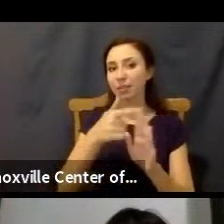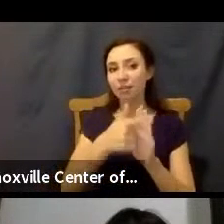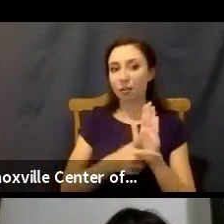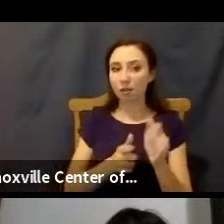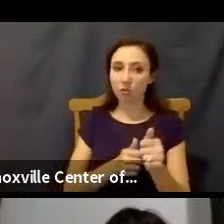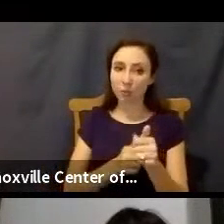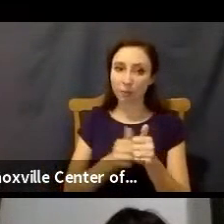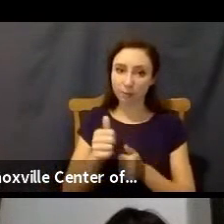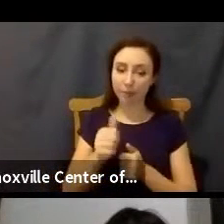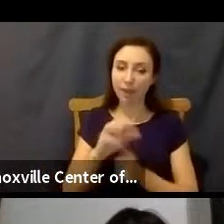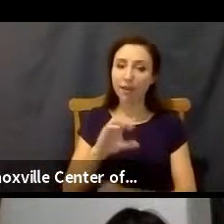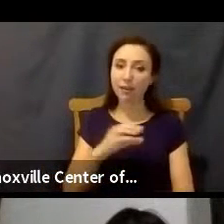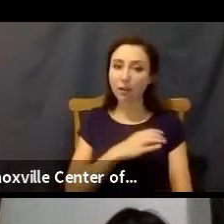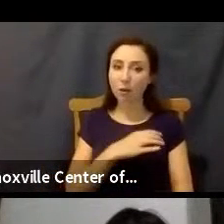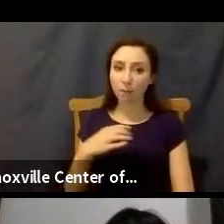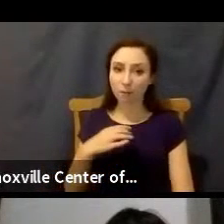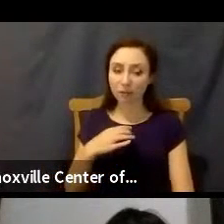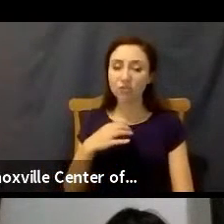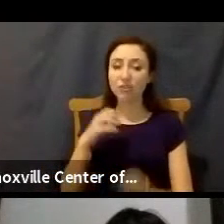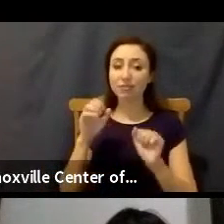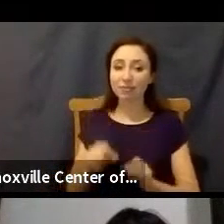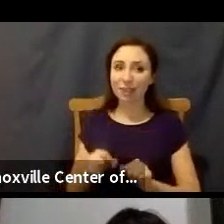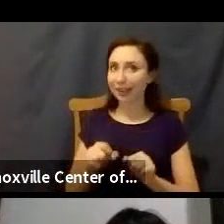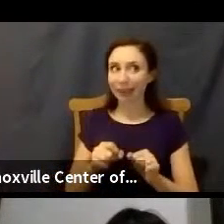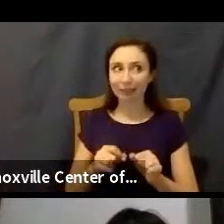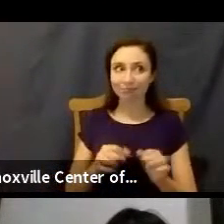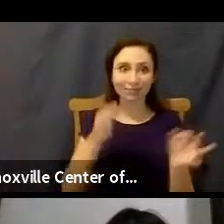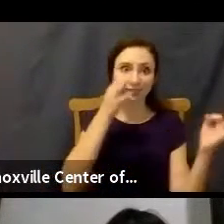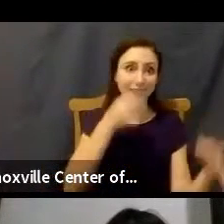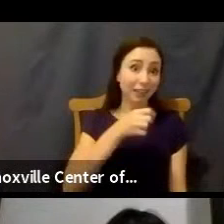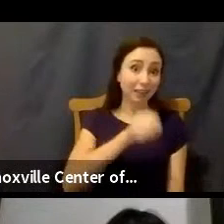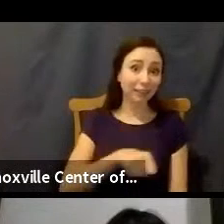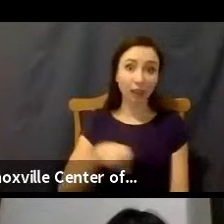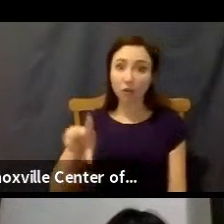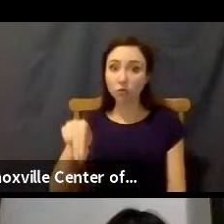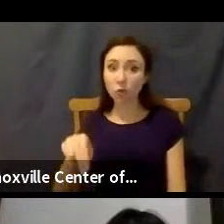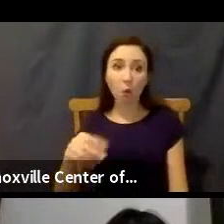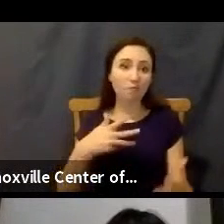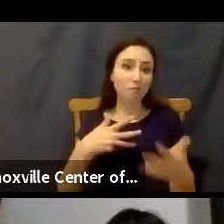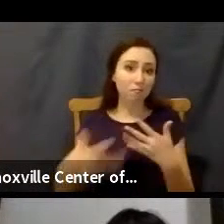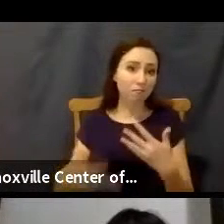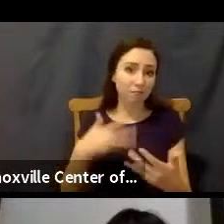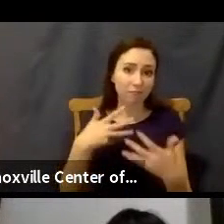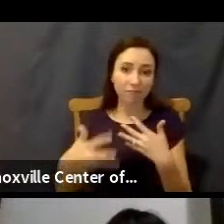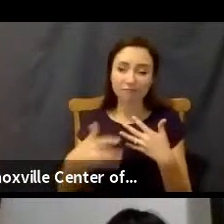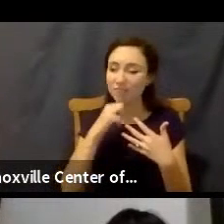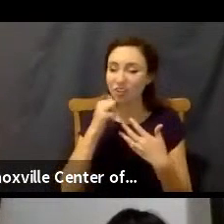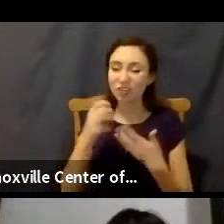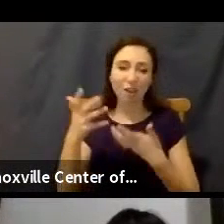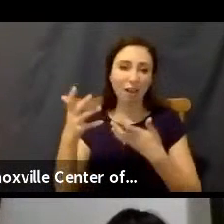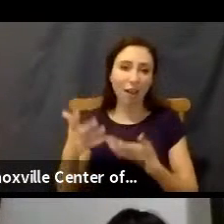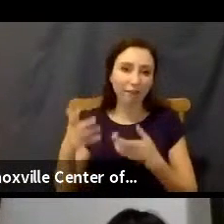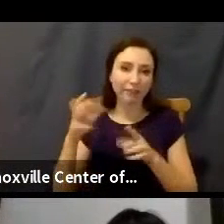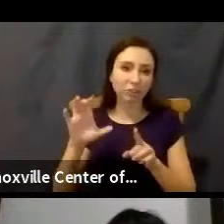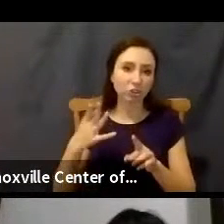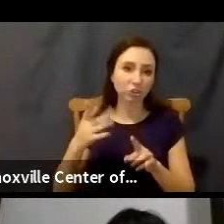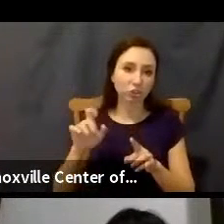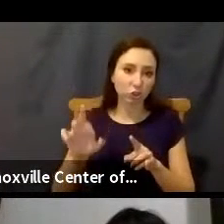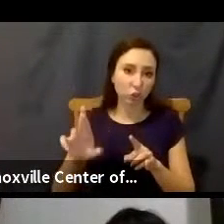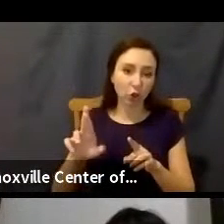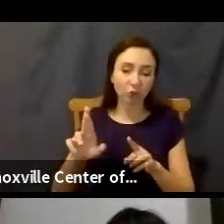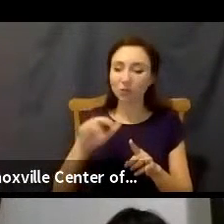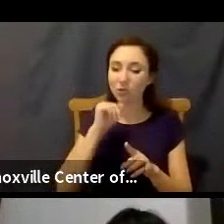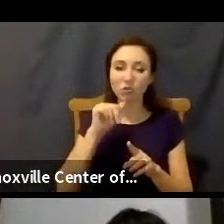county commission that can be undone by county commission. They don't have quite the same weight as the charter, and they're not required to be voted on by